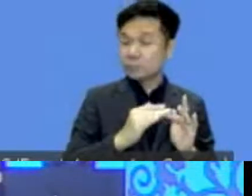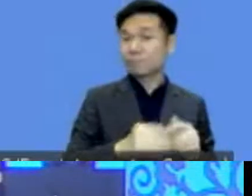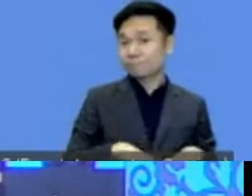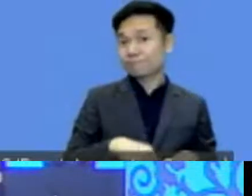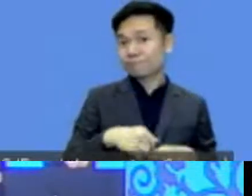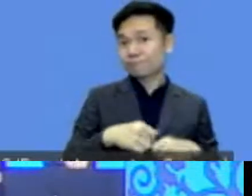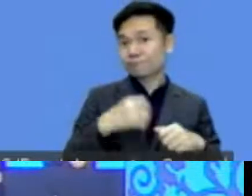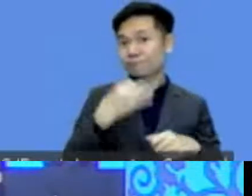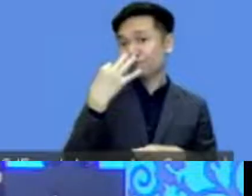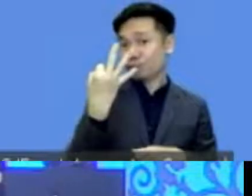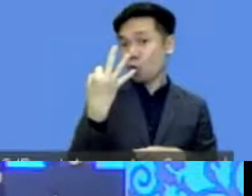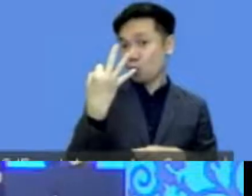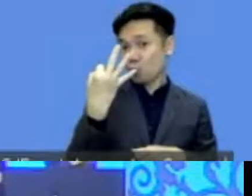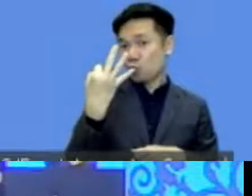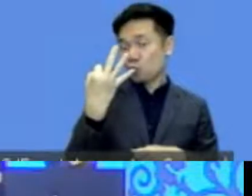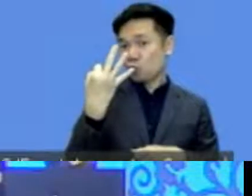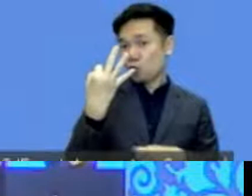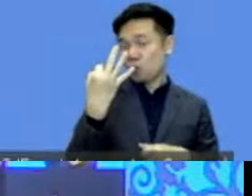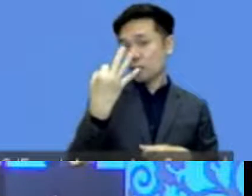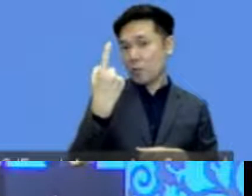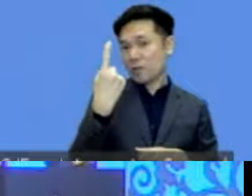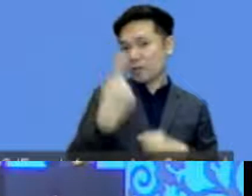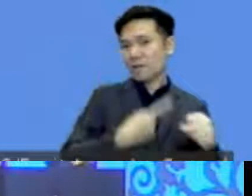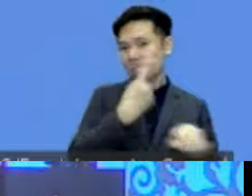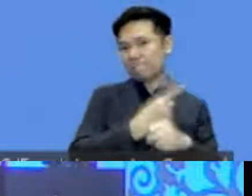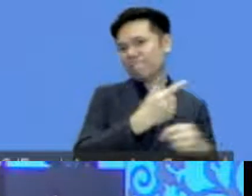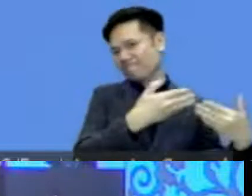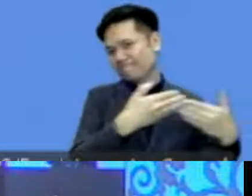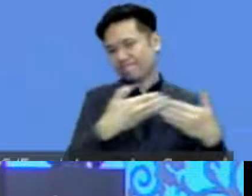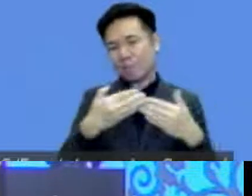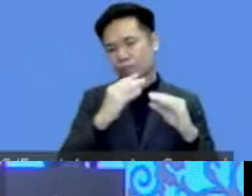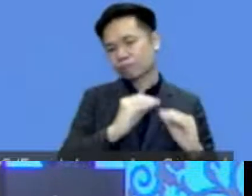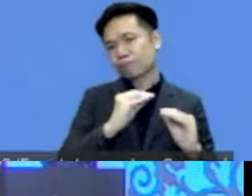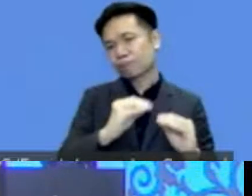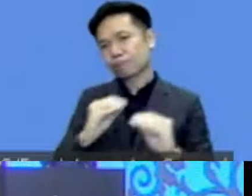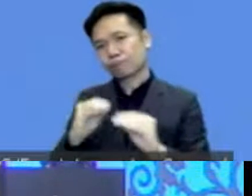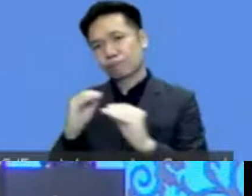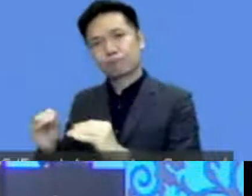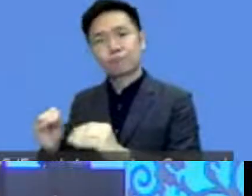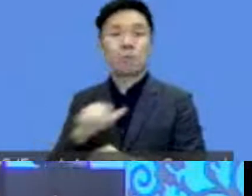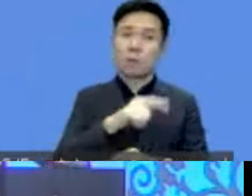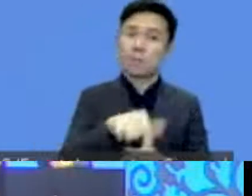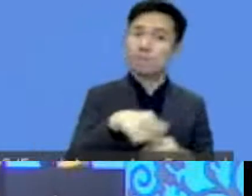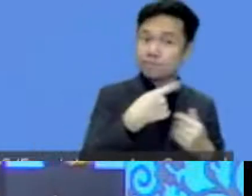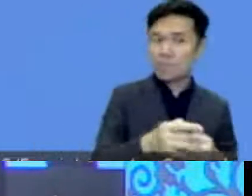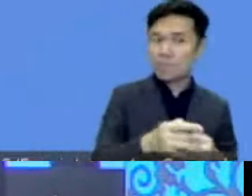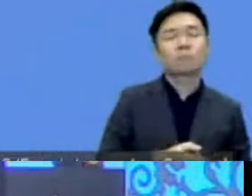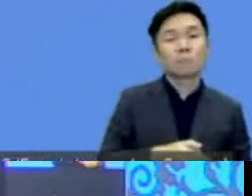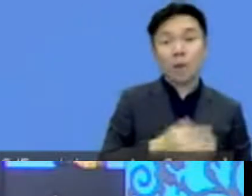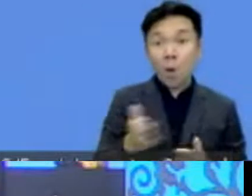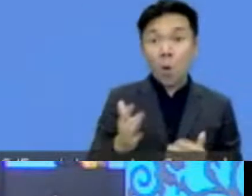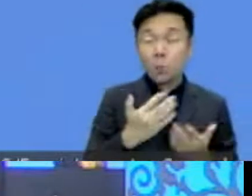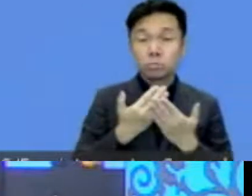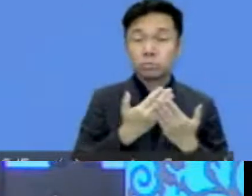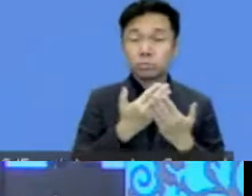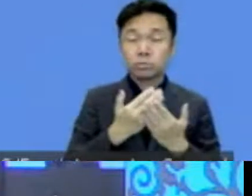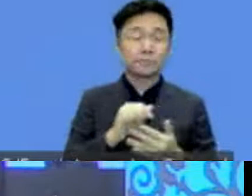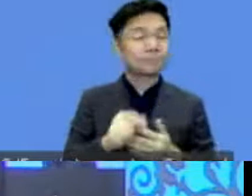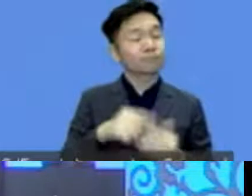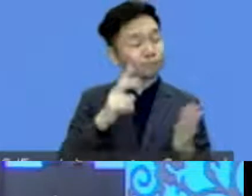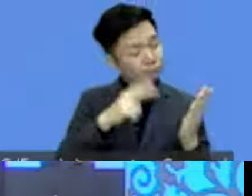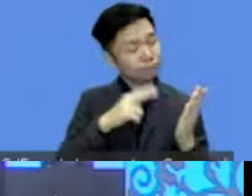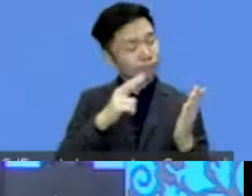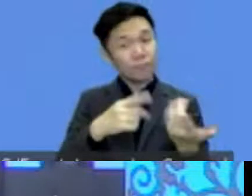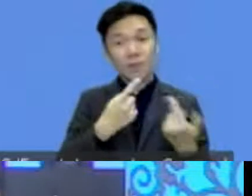of COVID-19 restrictions. This time around, our students or our learners checked out